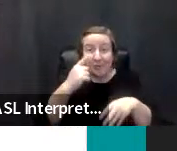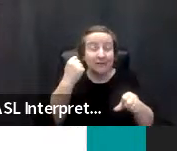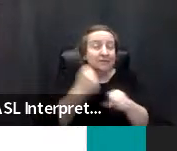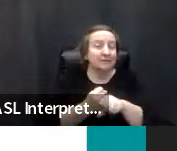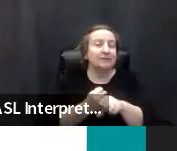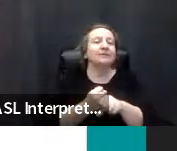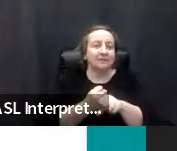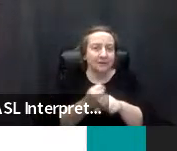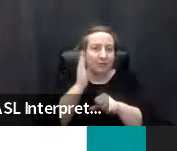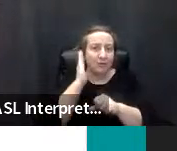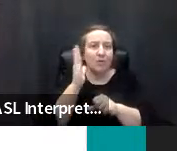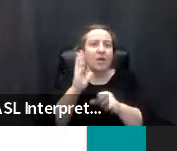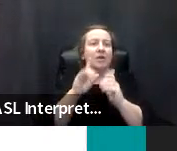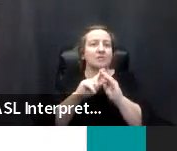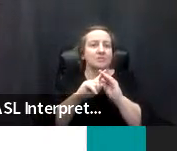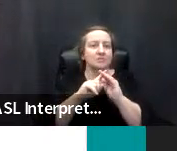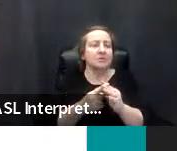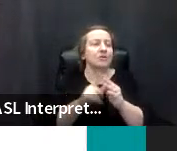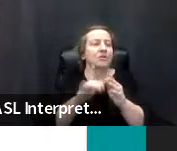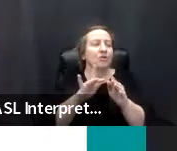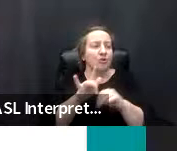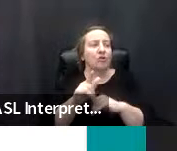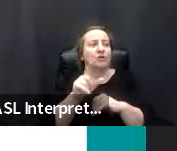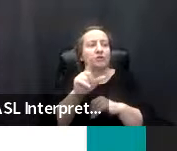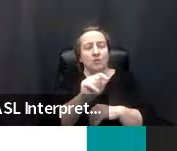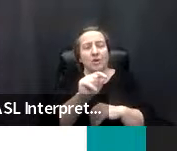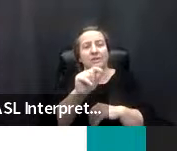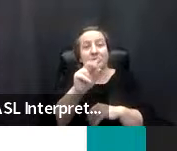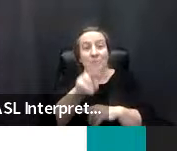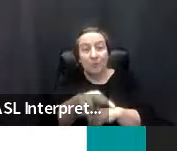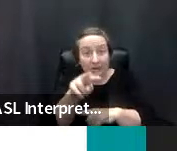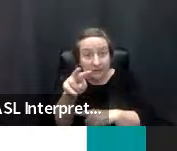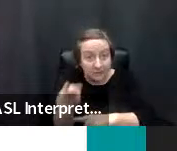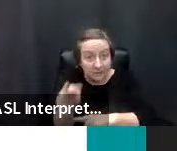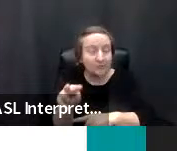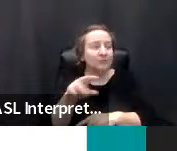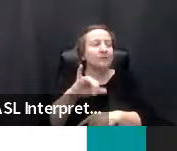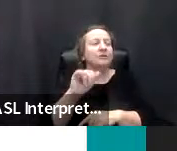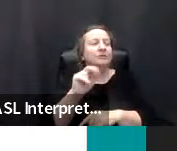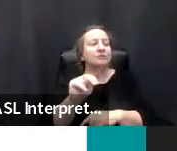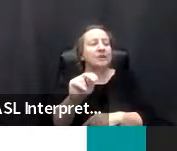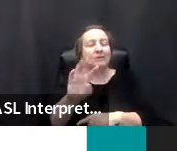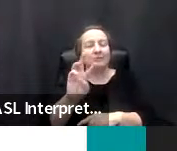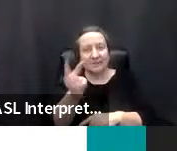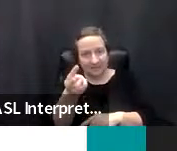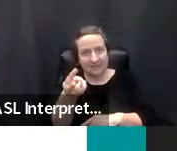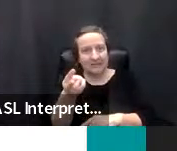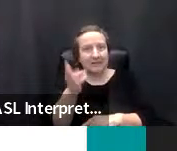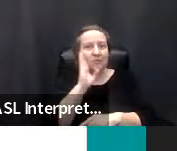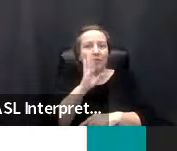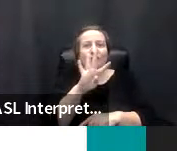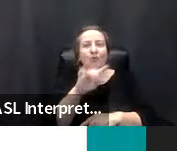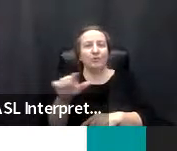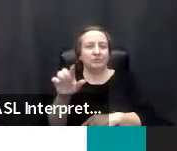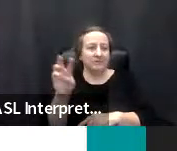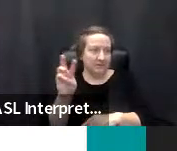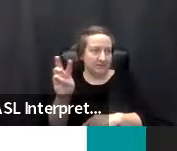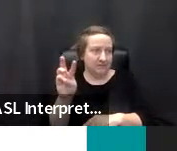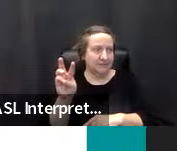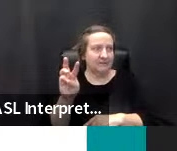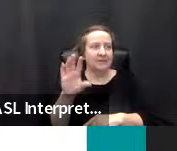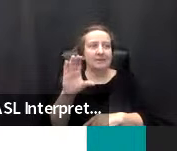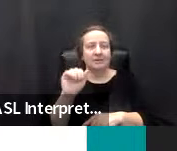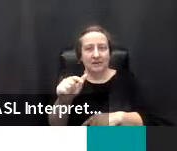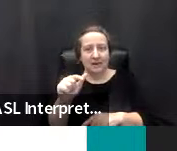be coming in early with 2022 on January 6th. We have a 4 to 6 p.m.